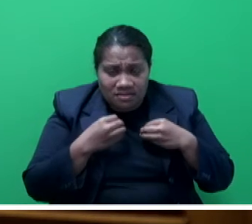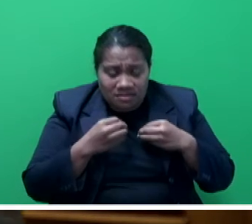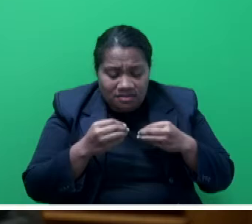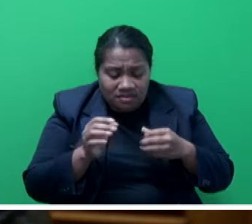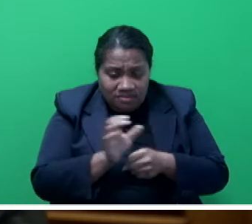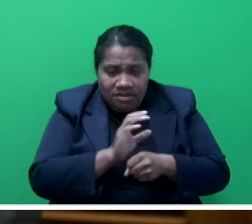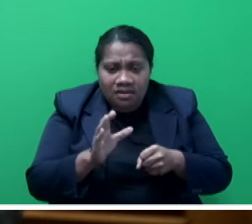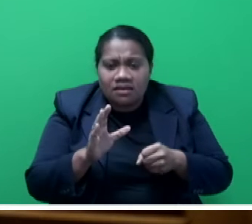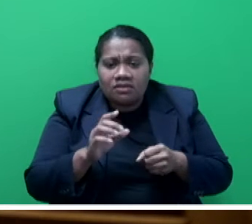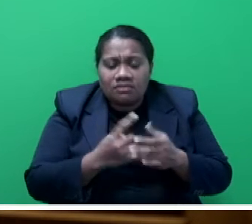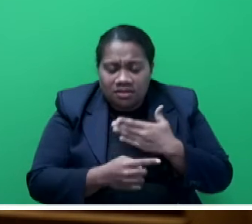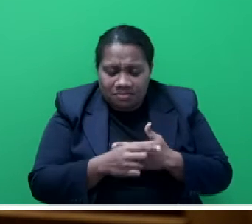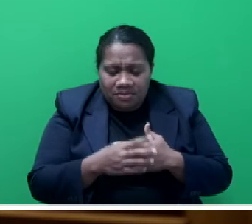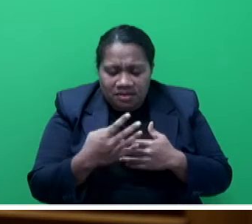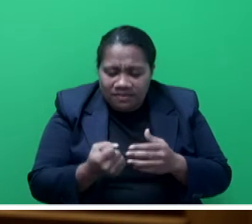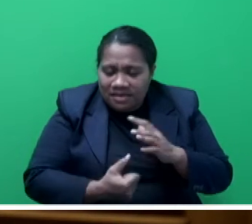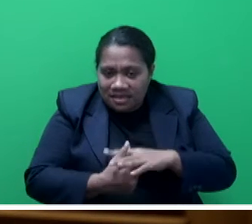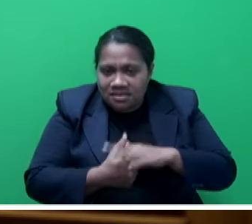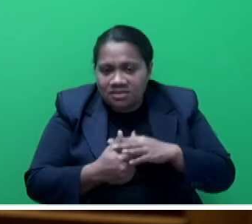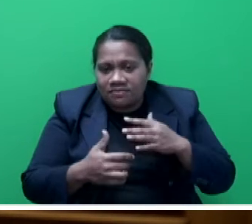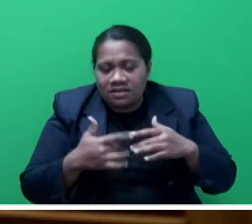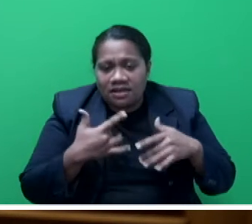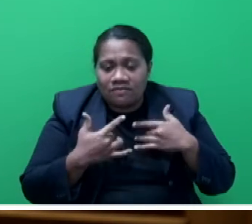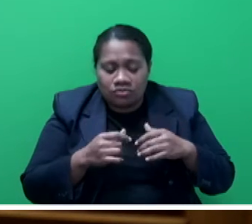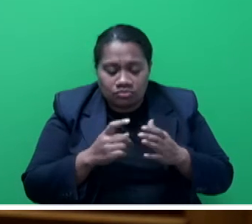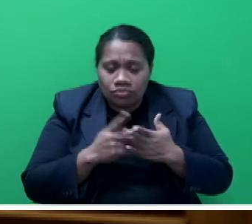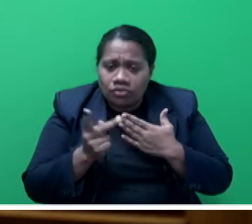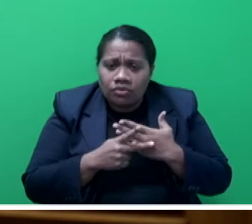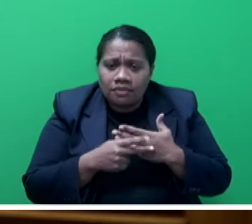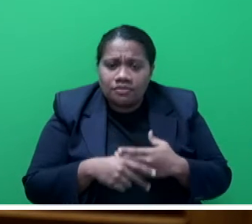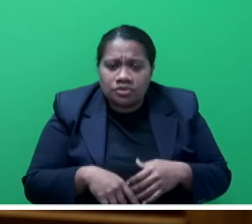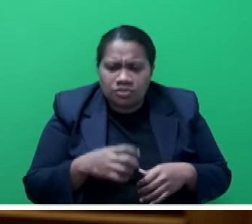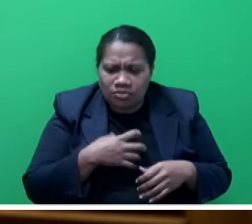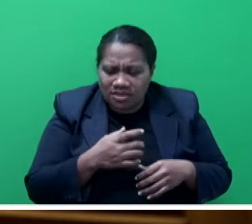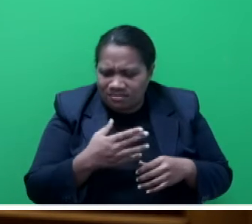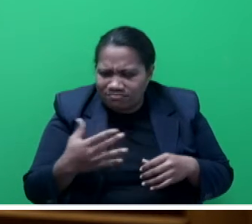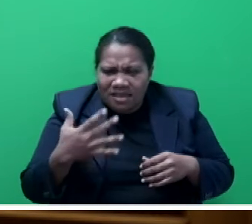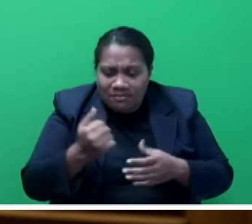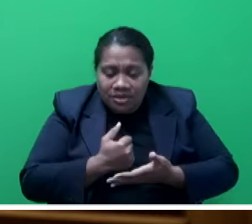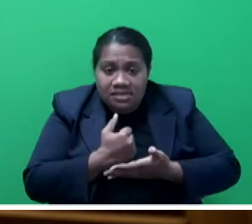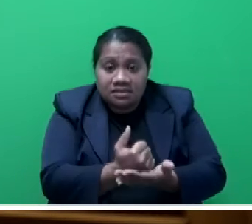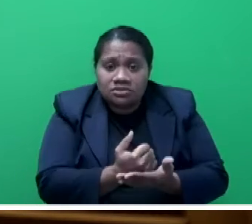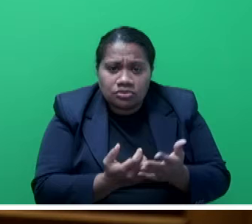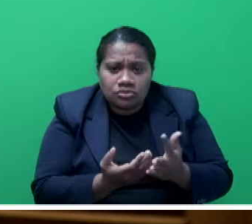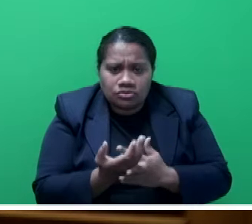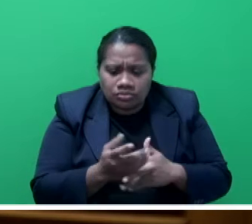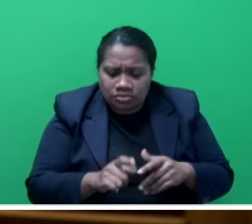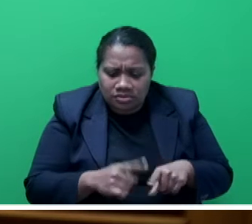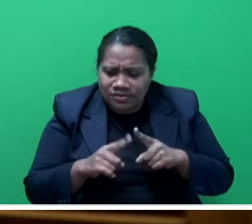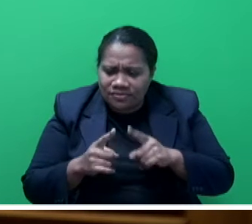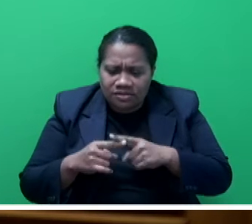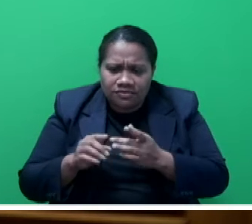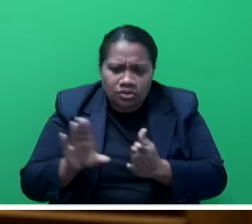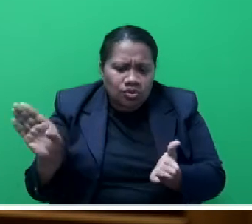For example, through the Ministry, more than 25 odd cooperatives have been assisted through various grassroots grant programs,